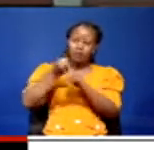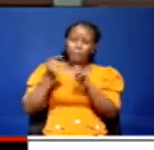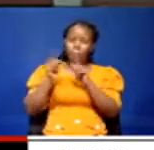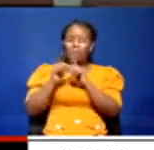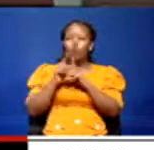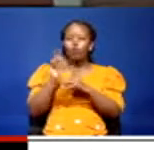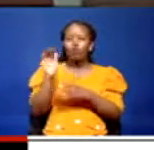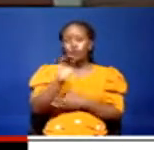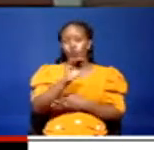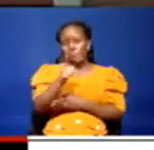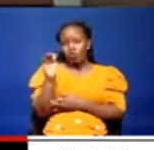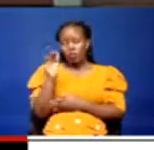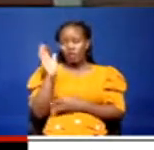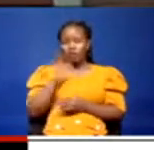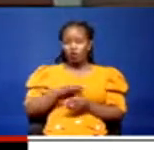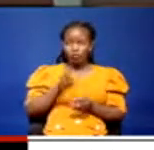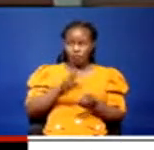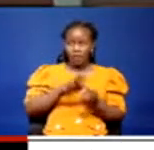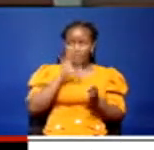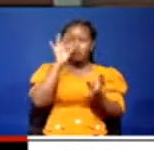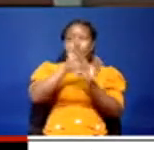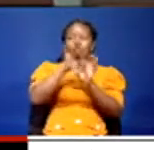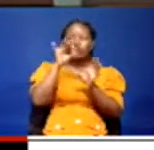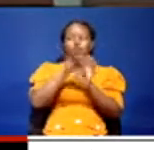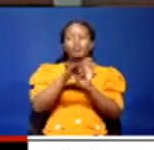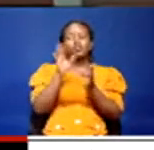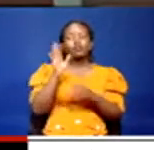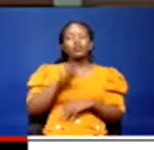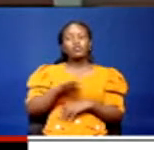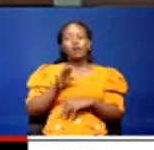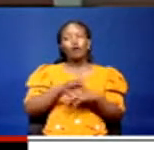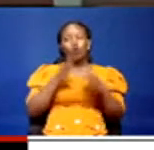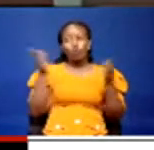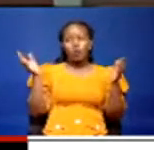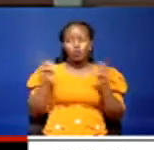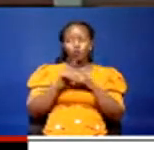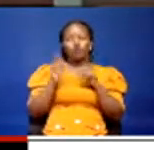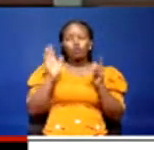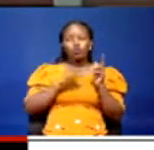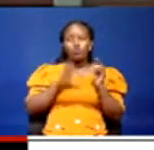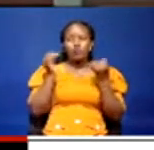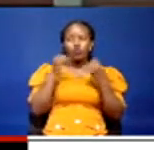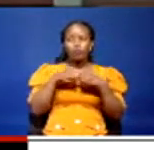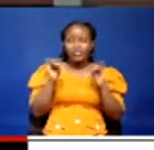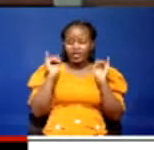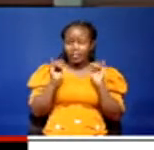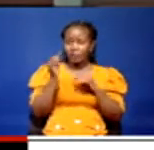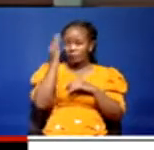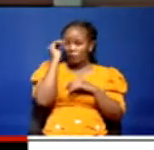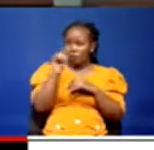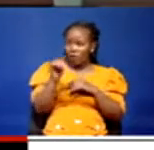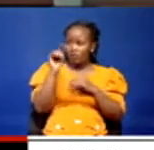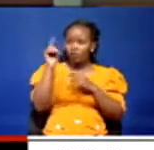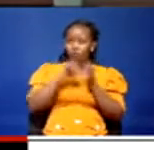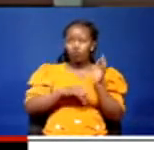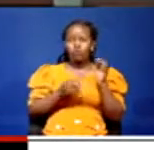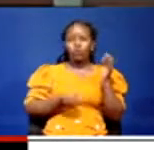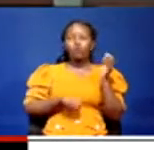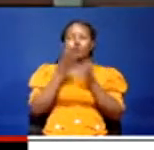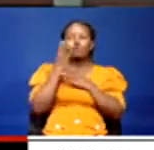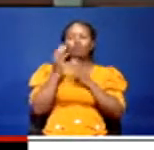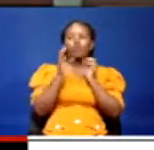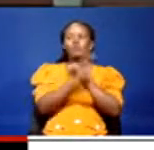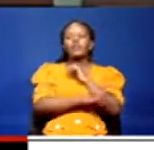be able to elect women by Maendeleo Puta Rider, women of integrity, because that is what will form this country. But